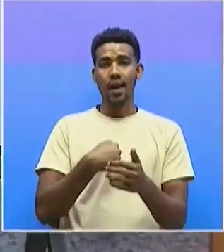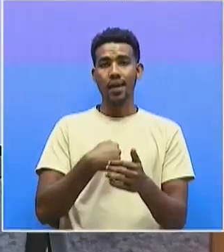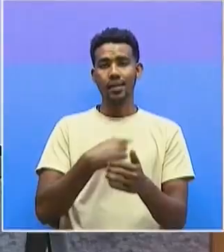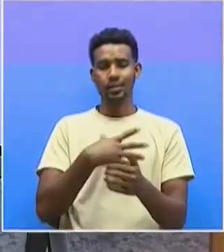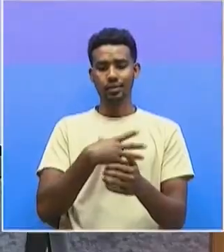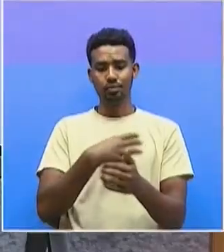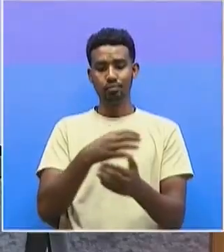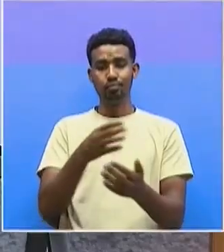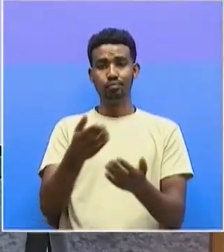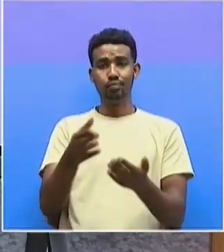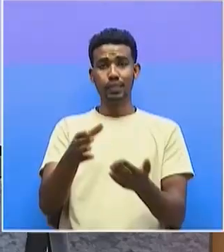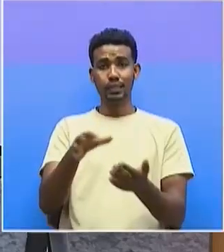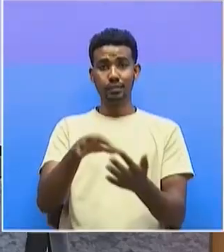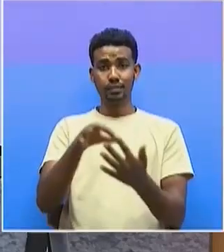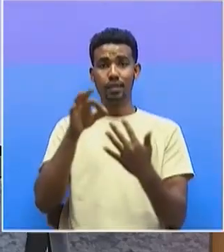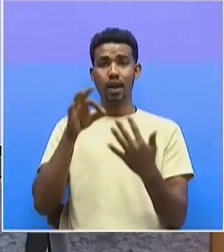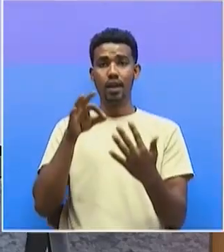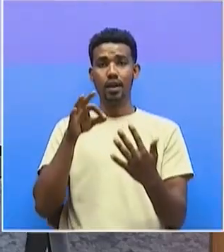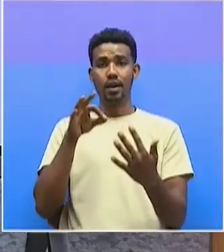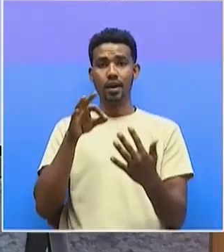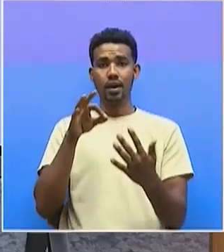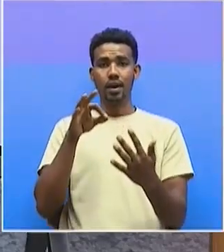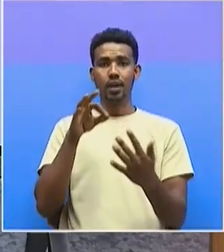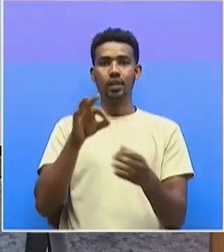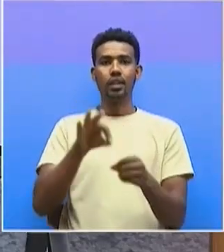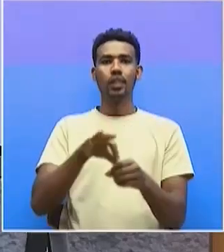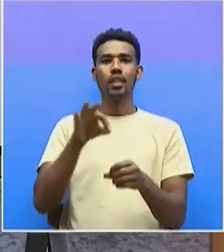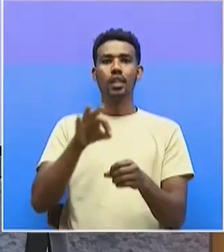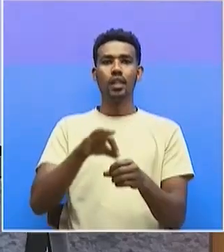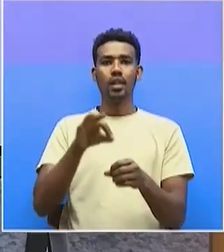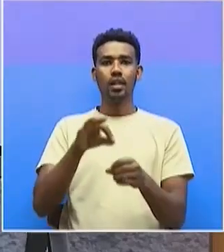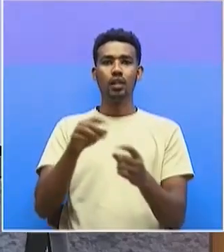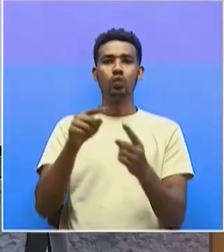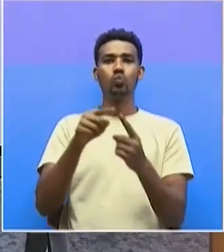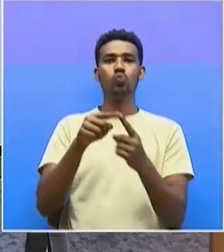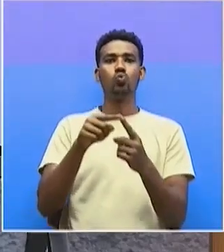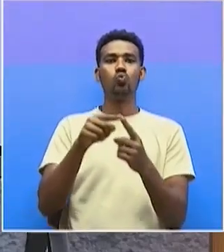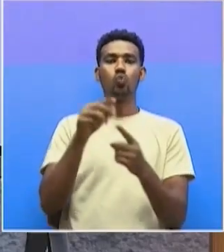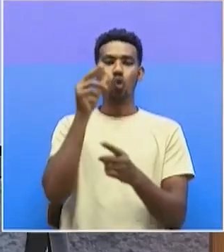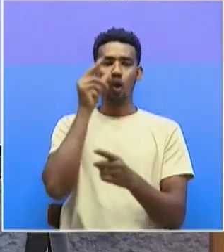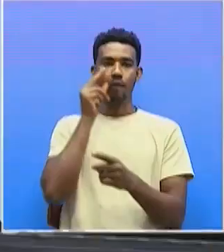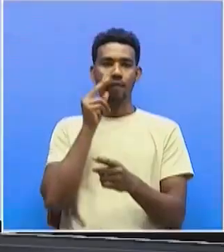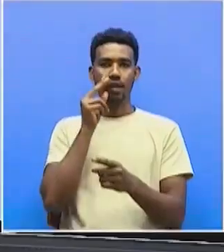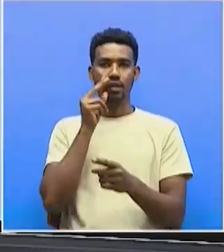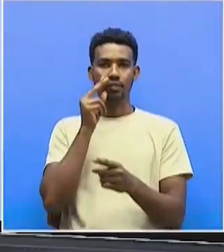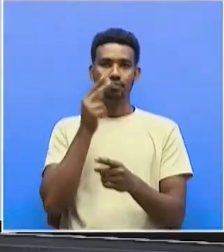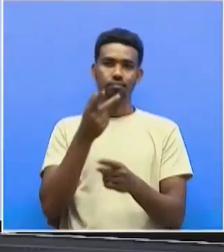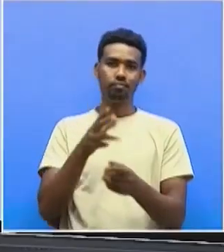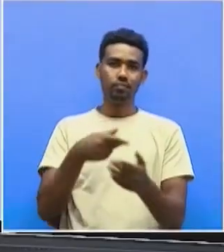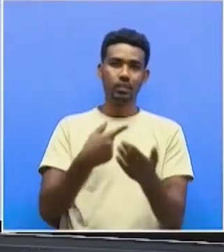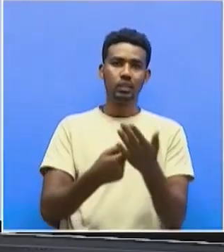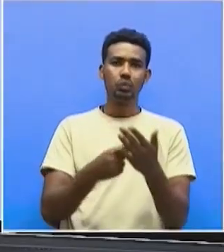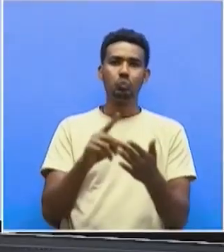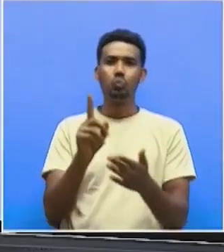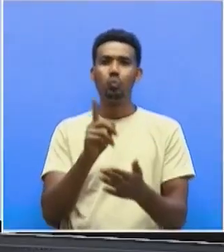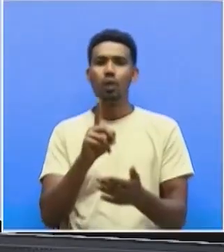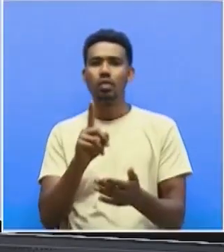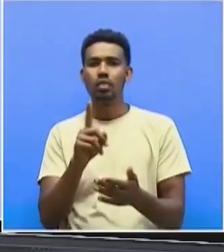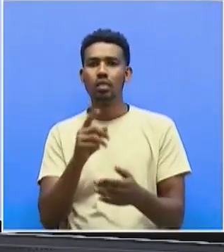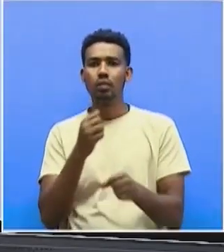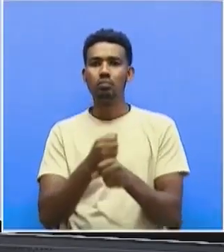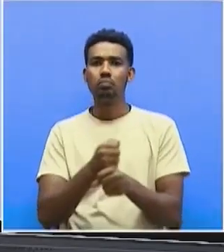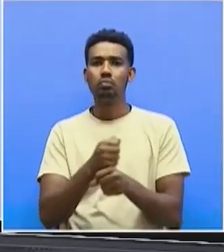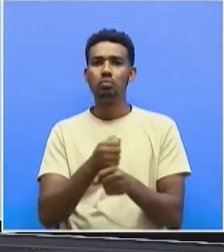Look, students, I prefer tea to coffee. This is what?